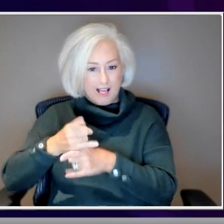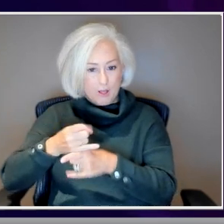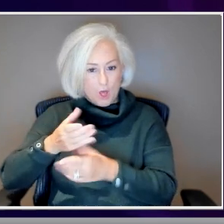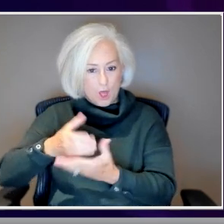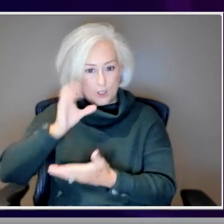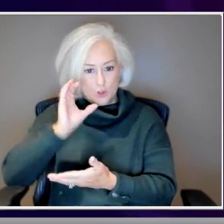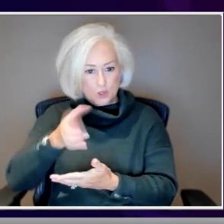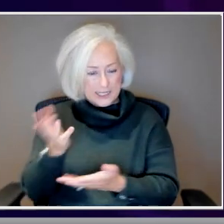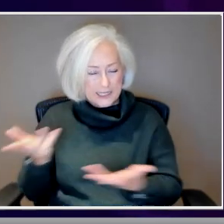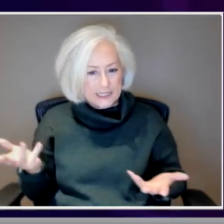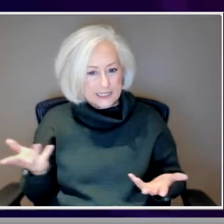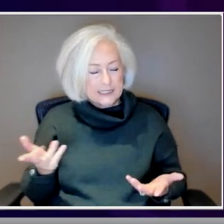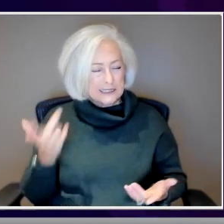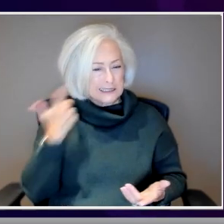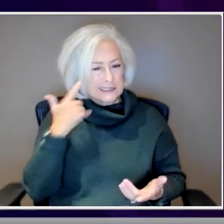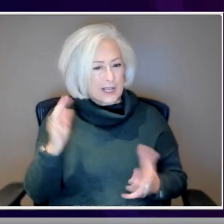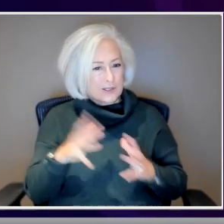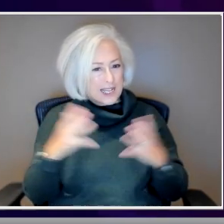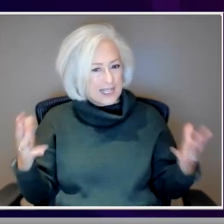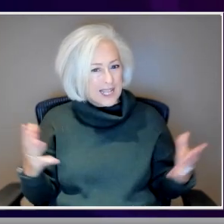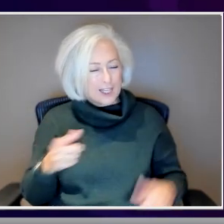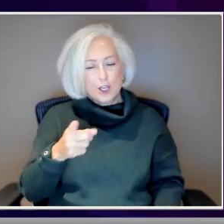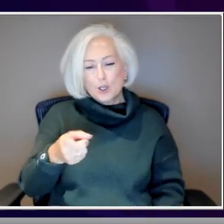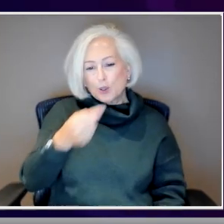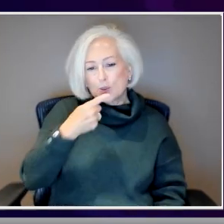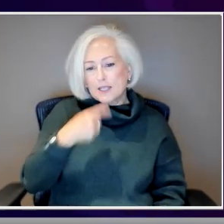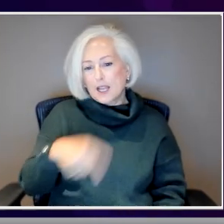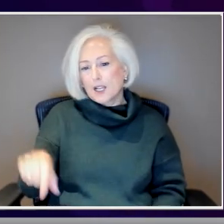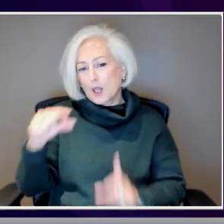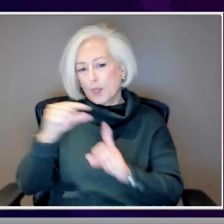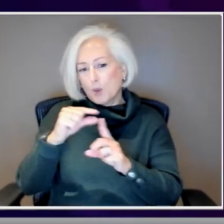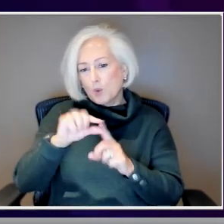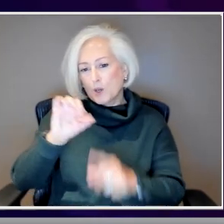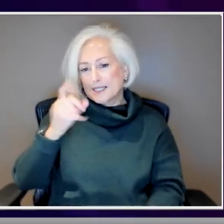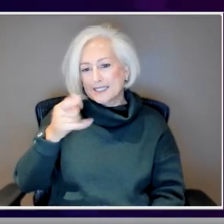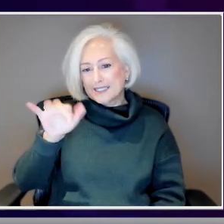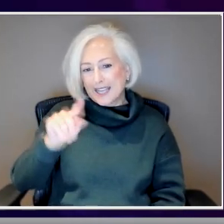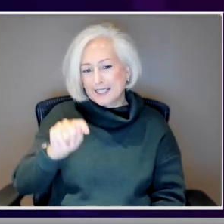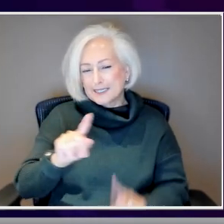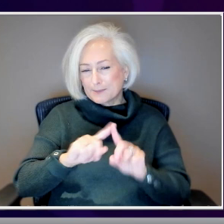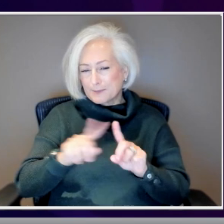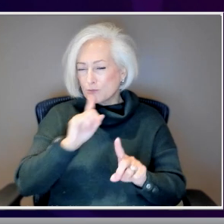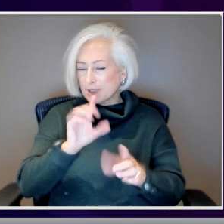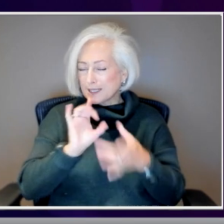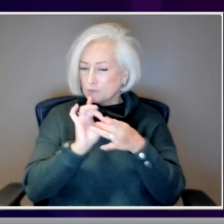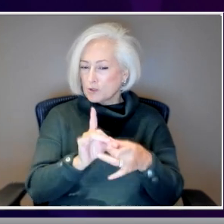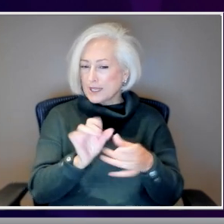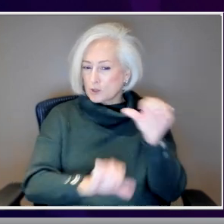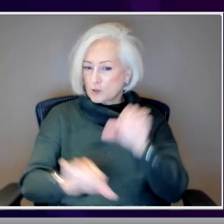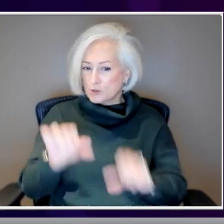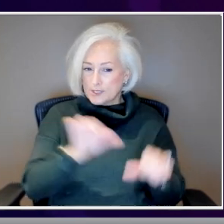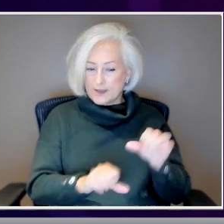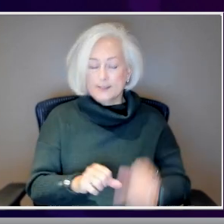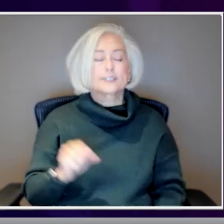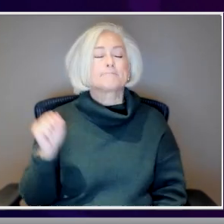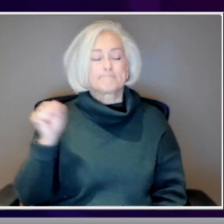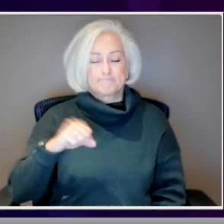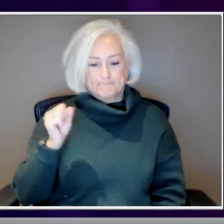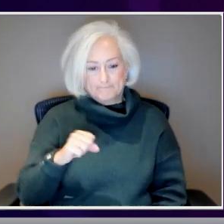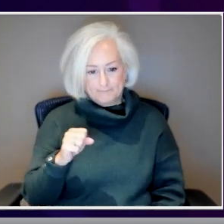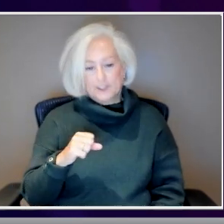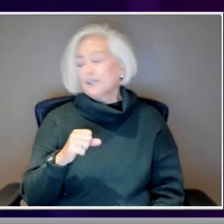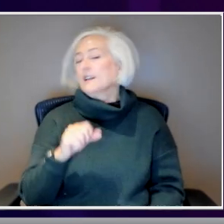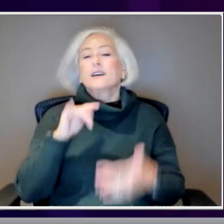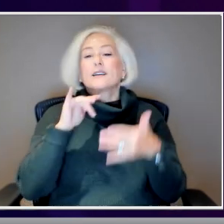mentioned the word sexist, but isn't it more science that they come to that? Yes, they feel like the studies have shown